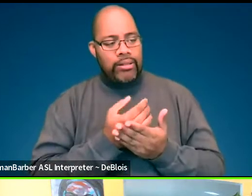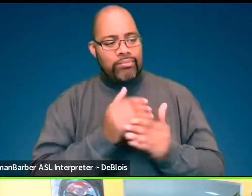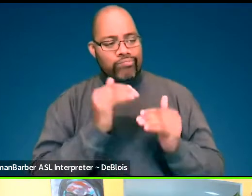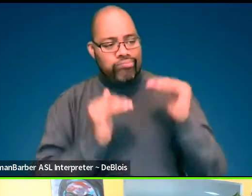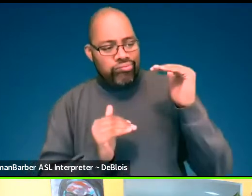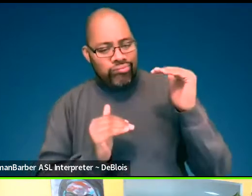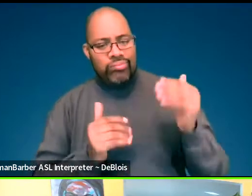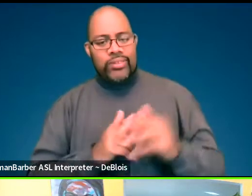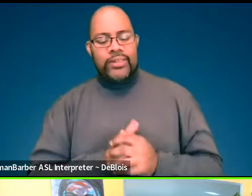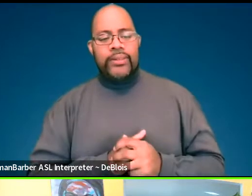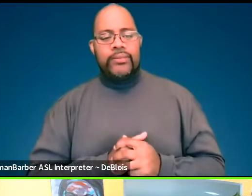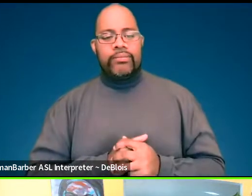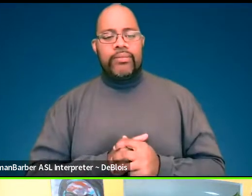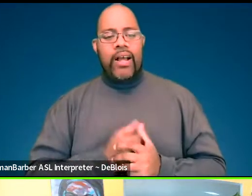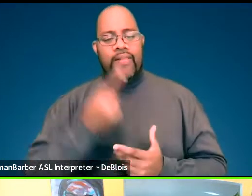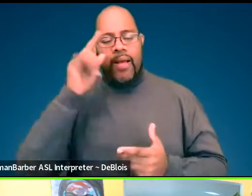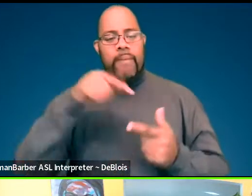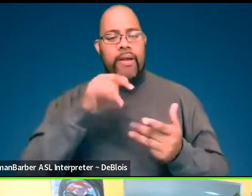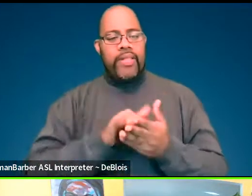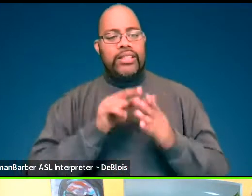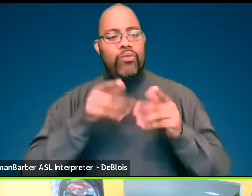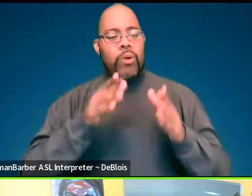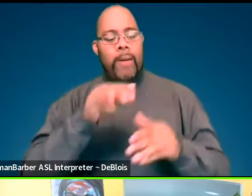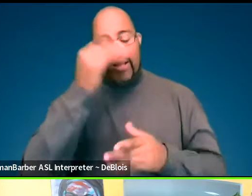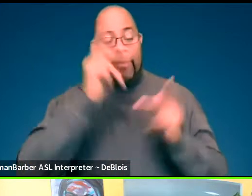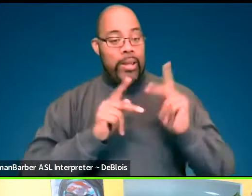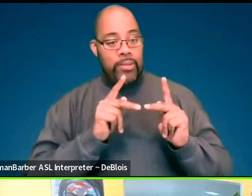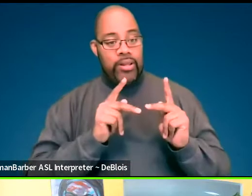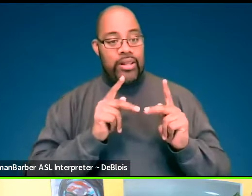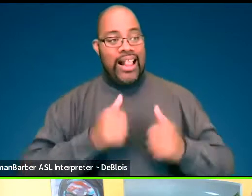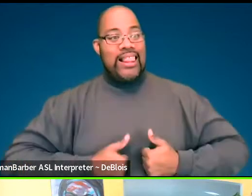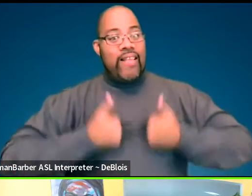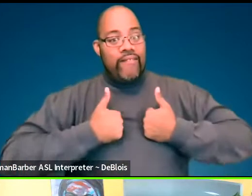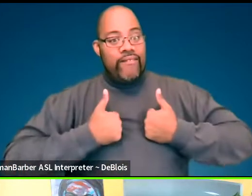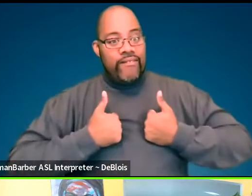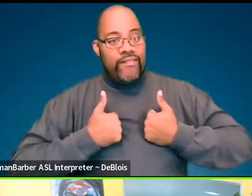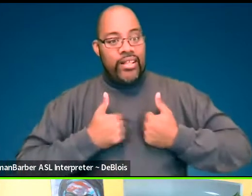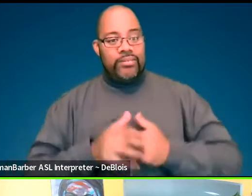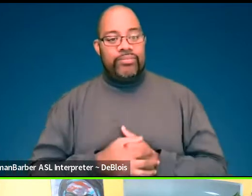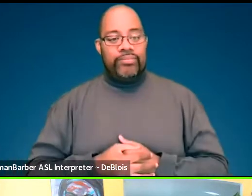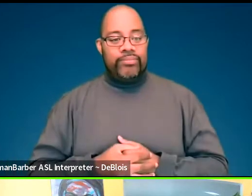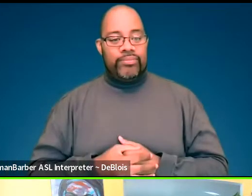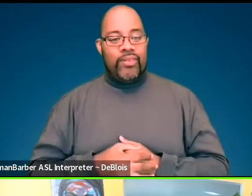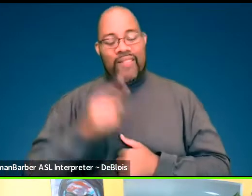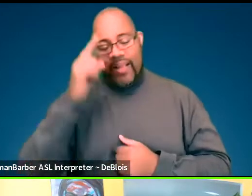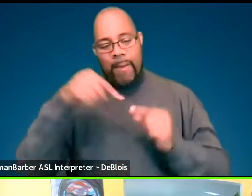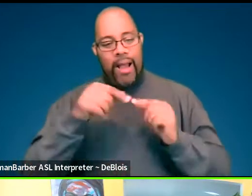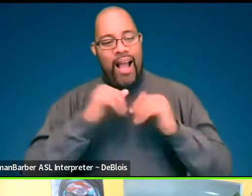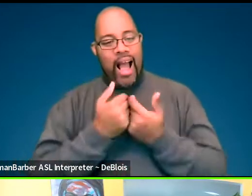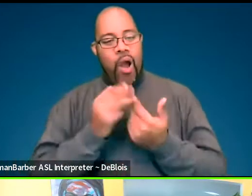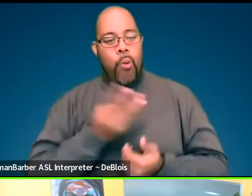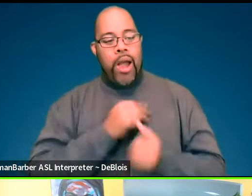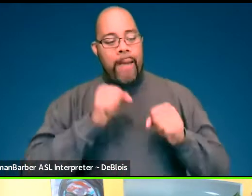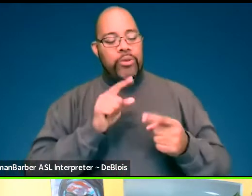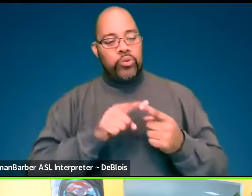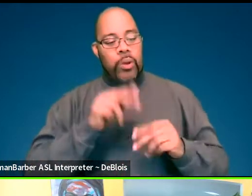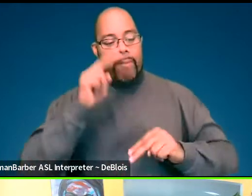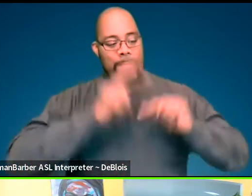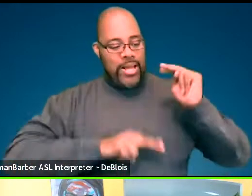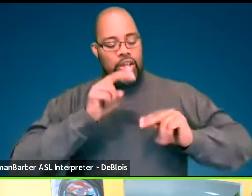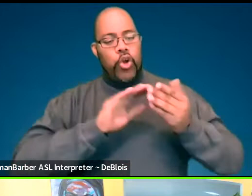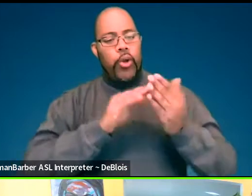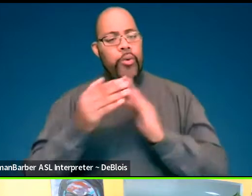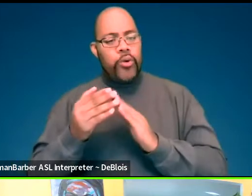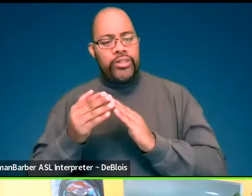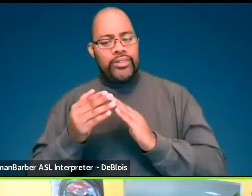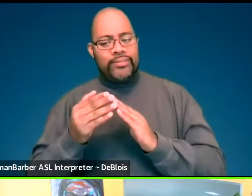right? And I think about the ways in which Black people lived, right? So I think about how we were able to build